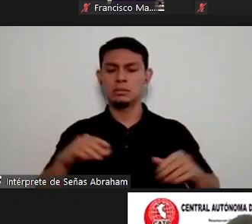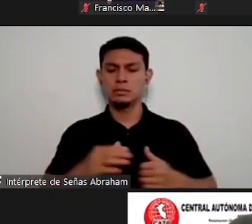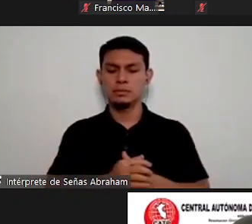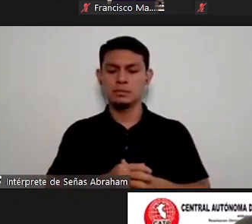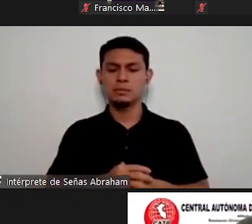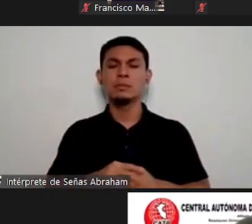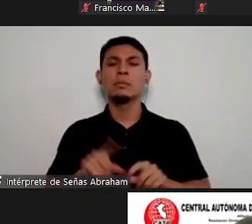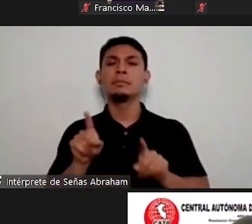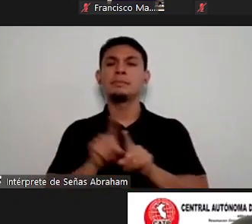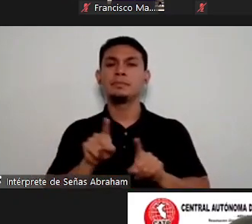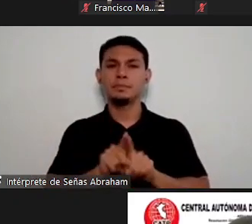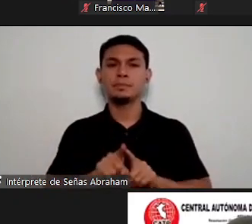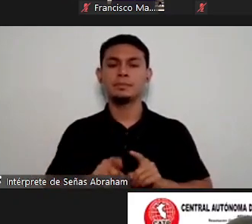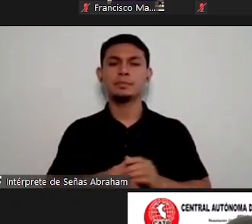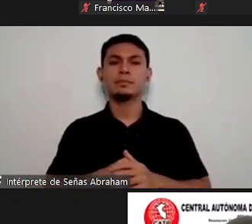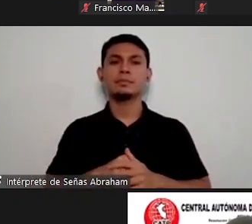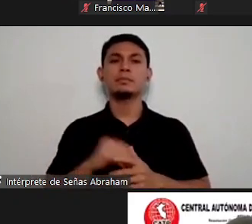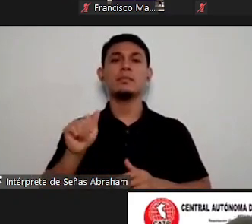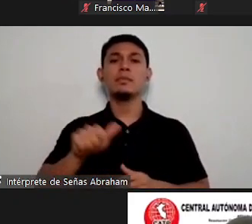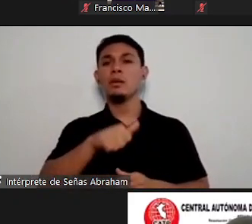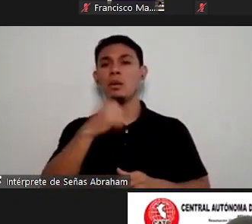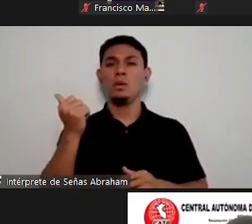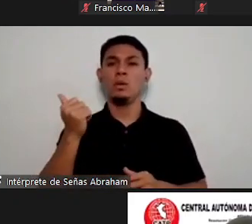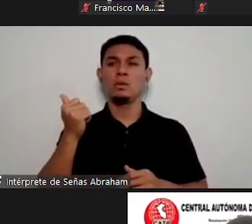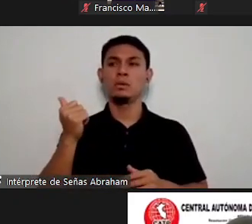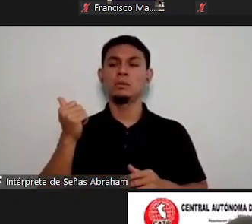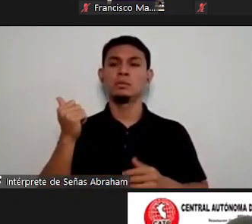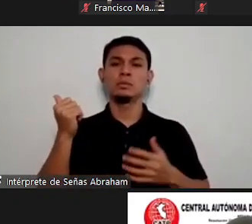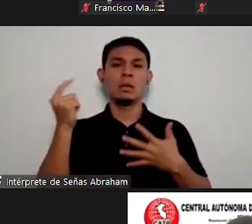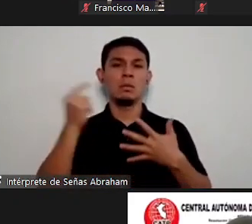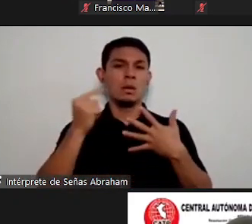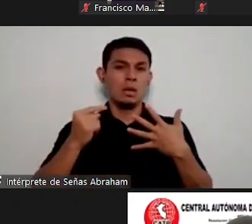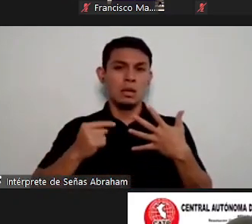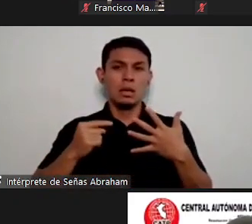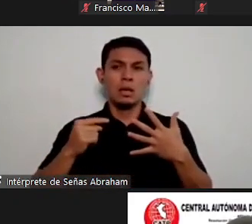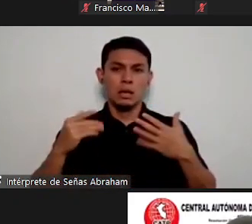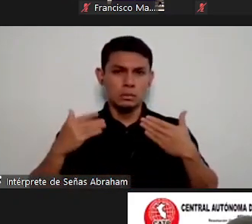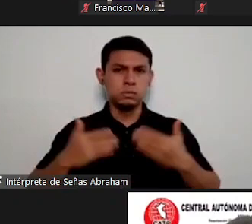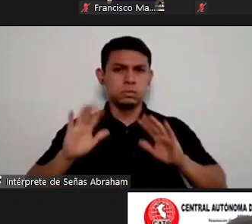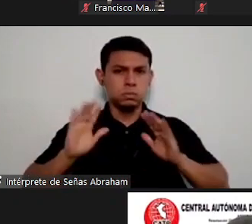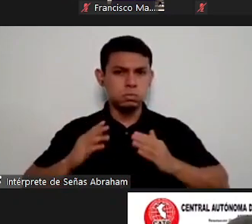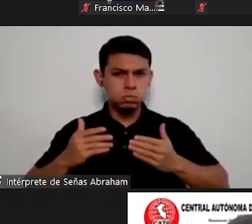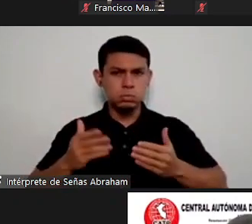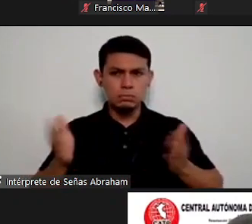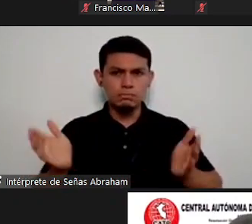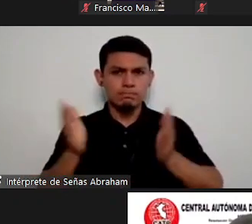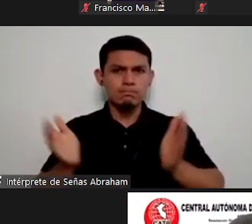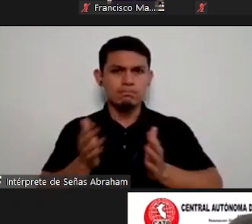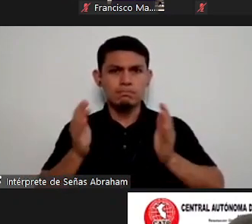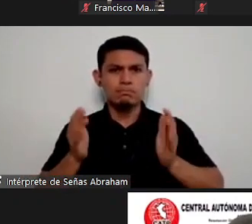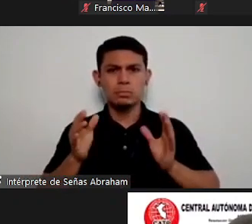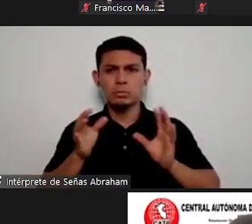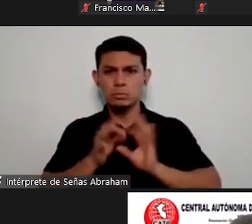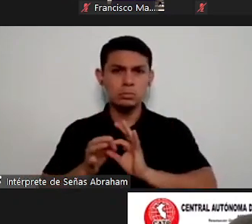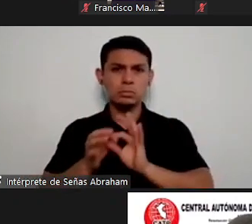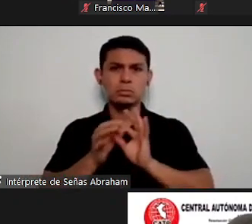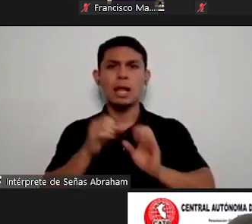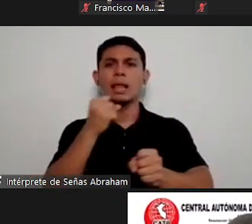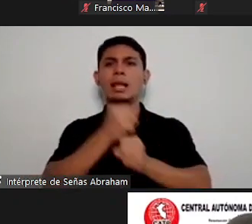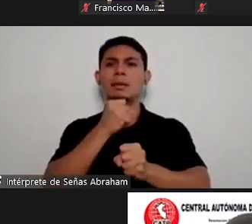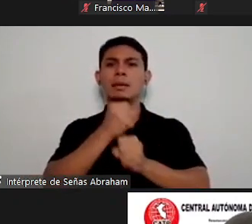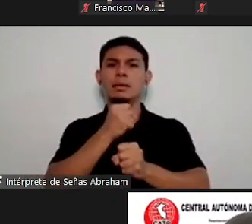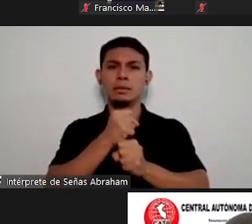labor and also in another aspect that was driven jointly